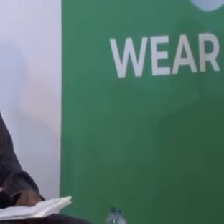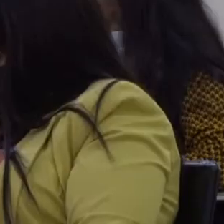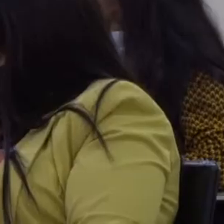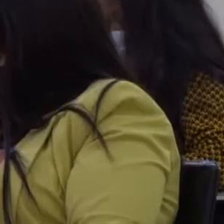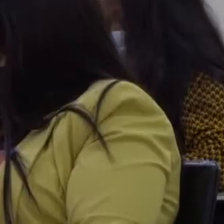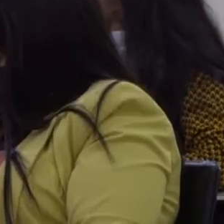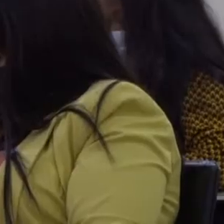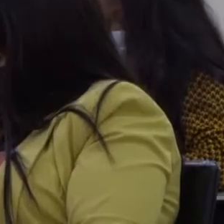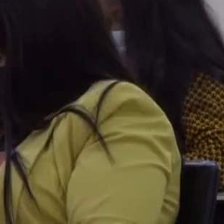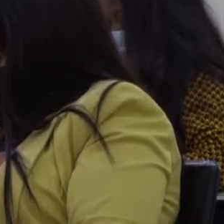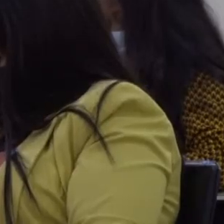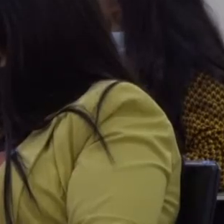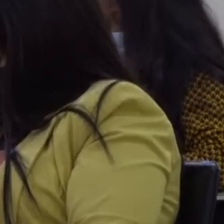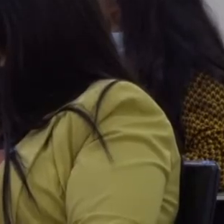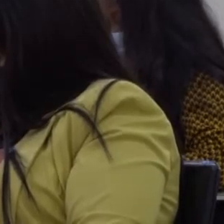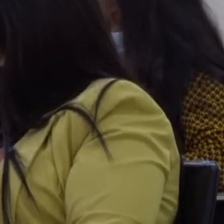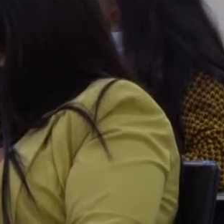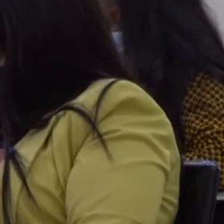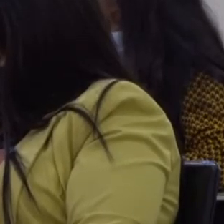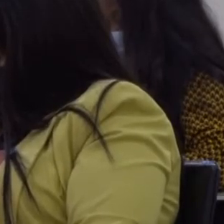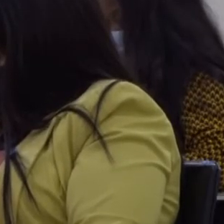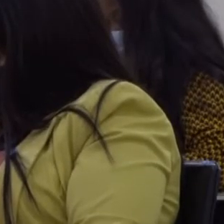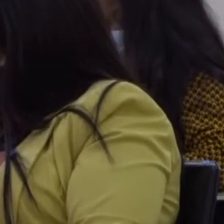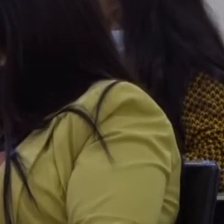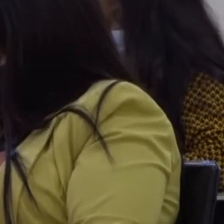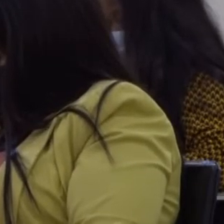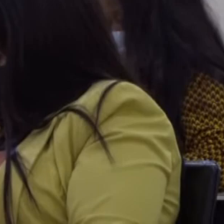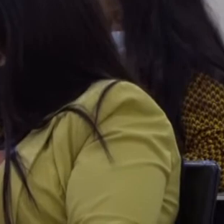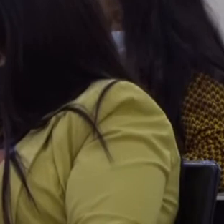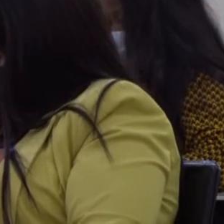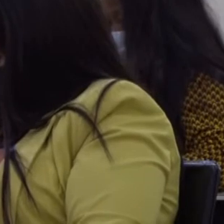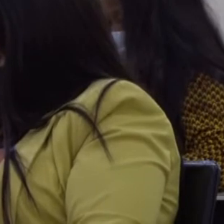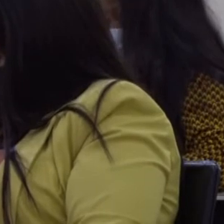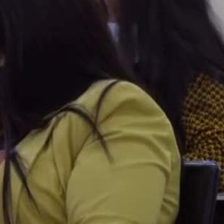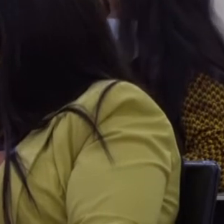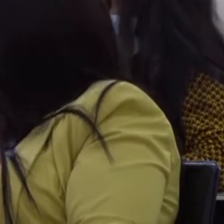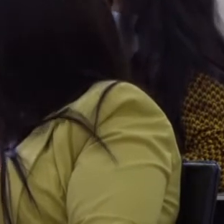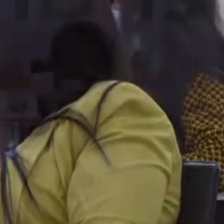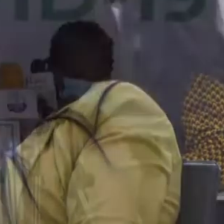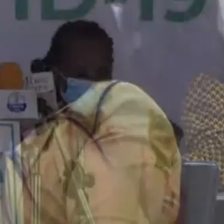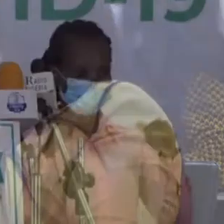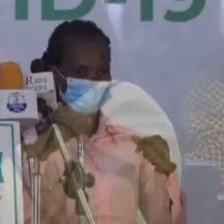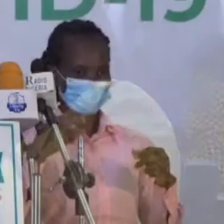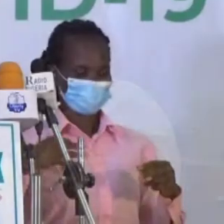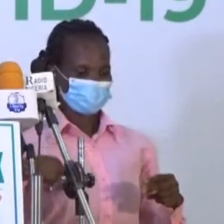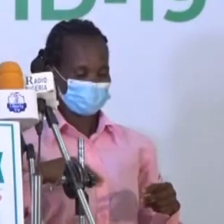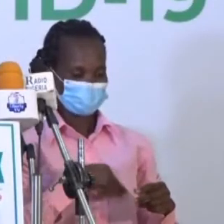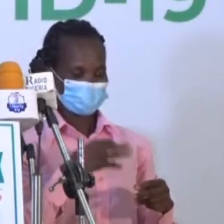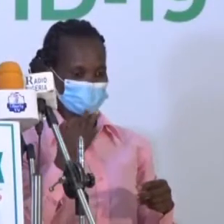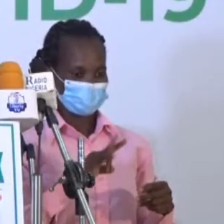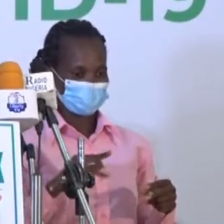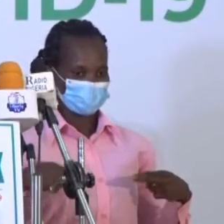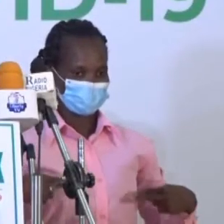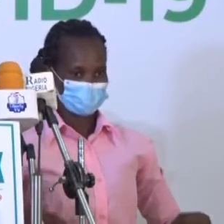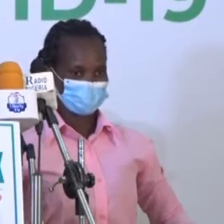on COVID-19 briefing in Abuja. Ihekwazo said this was one of the recent achievements in the Nigeria's response to the pandemic. After